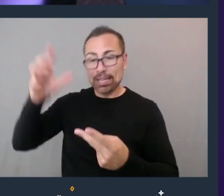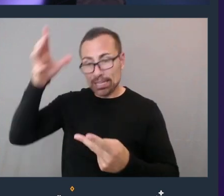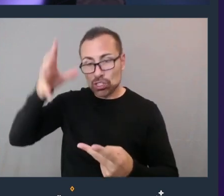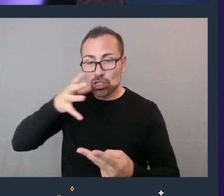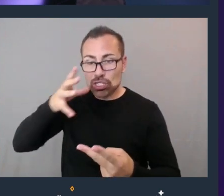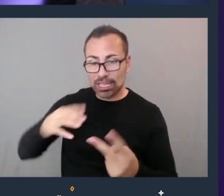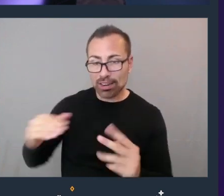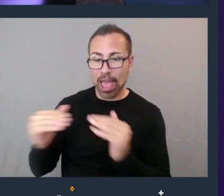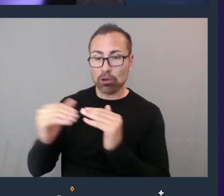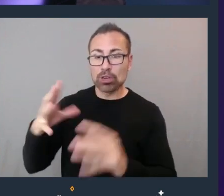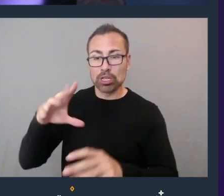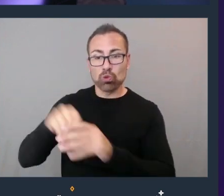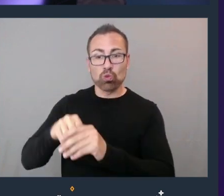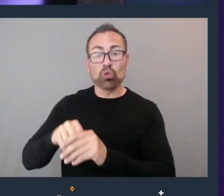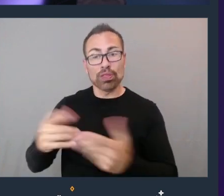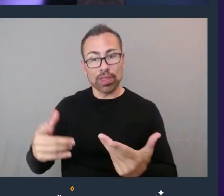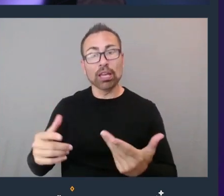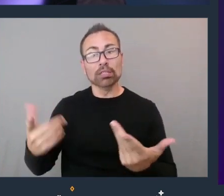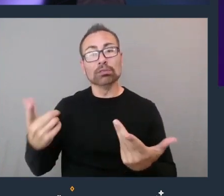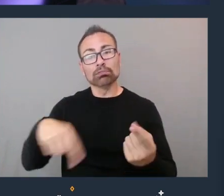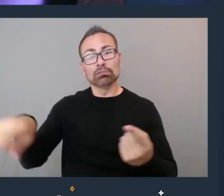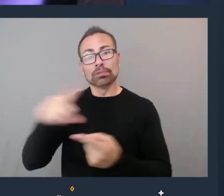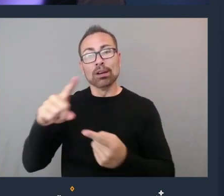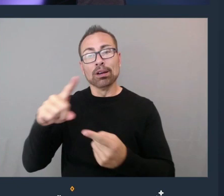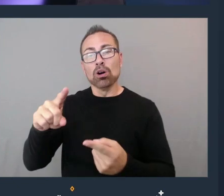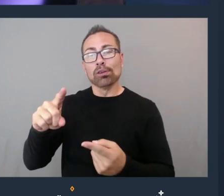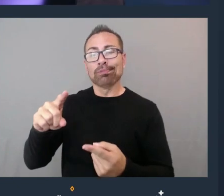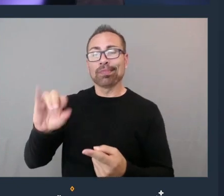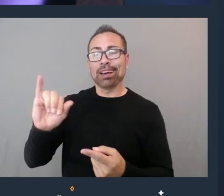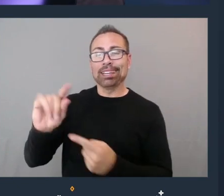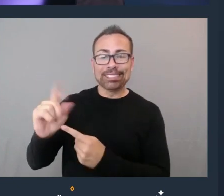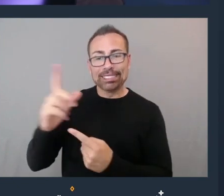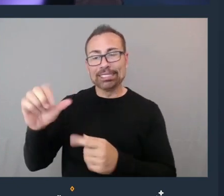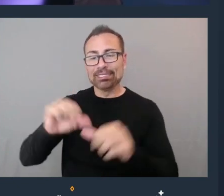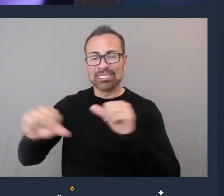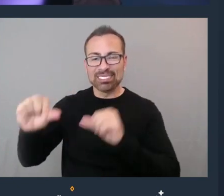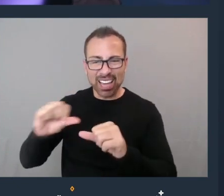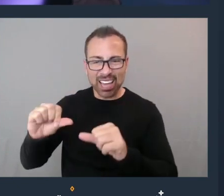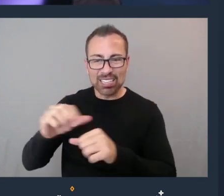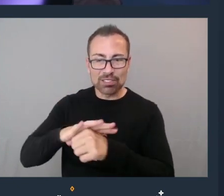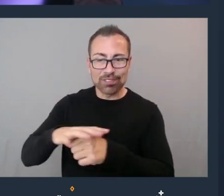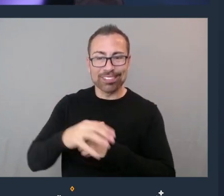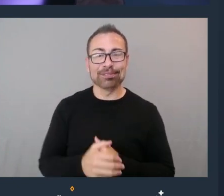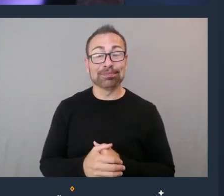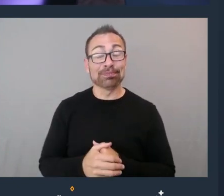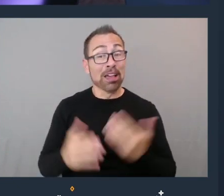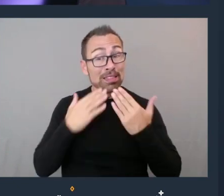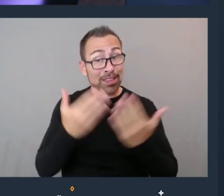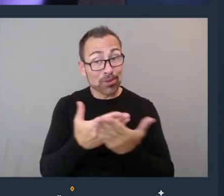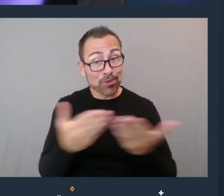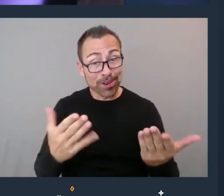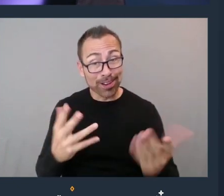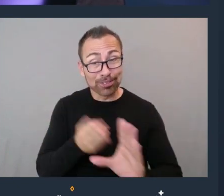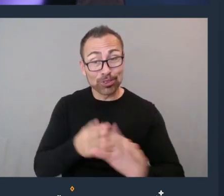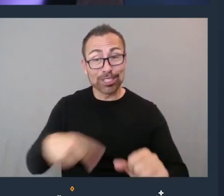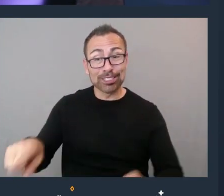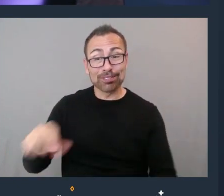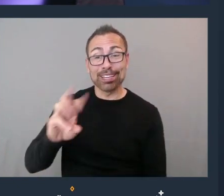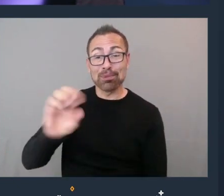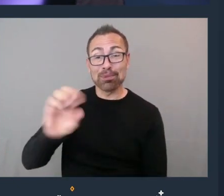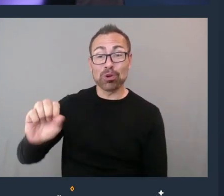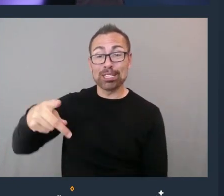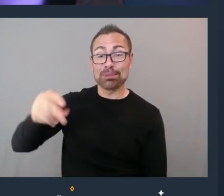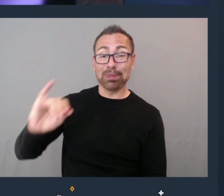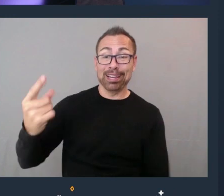out Ignite's website and get involved. All right, so thank you for joining us for AWS Pi Day 2023. It's already shaping up to be a